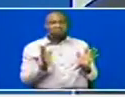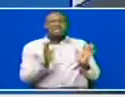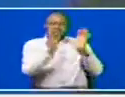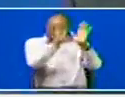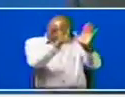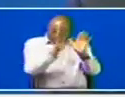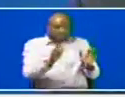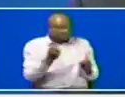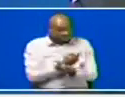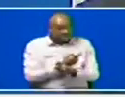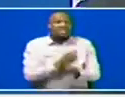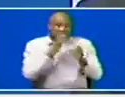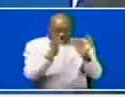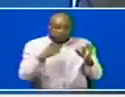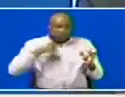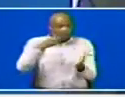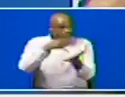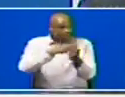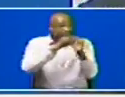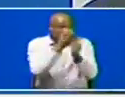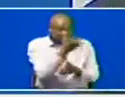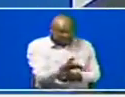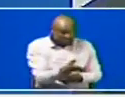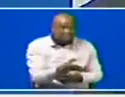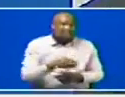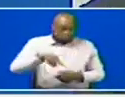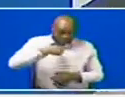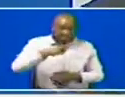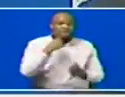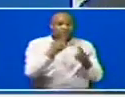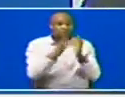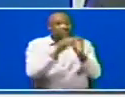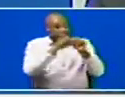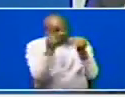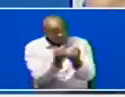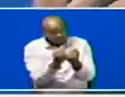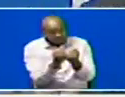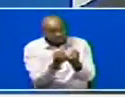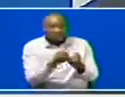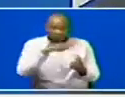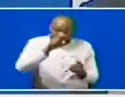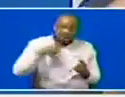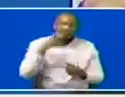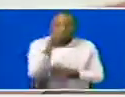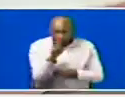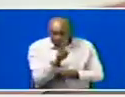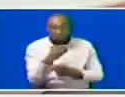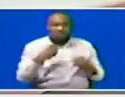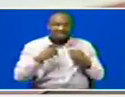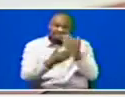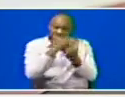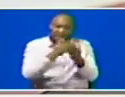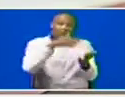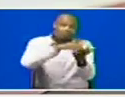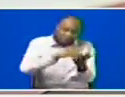important difference. If we're part of society, we will seek a society that is virtuous, that it has values, that mm-hmm. cares for the weak